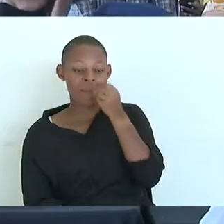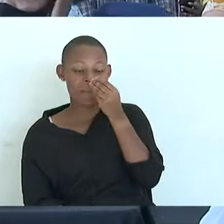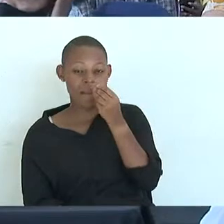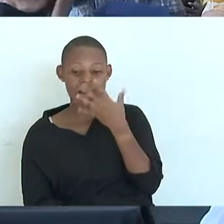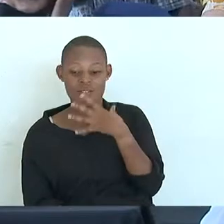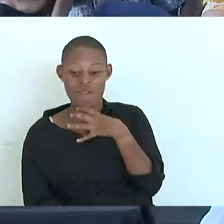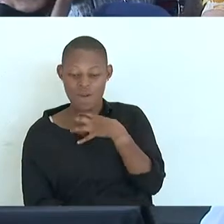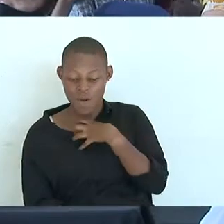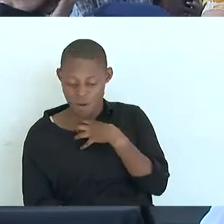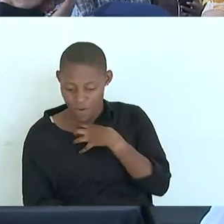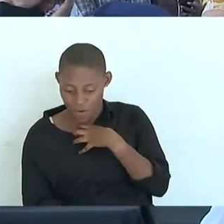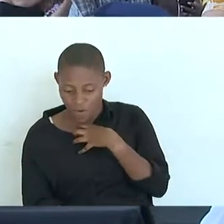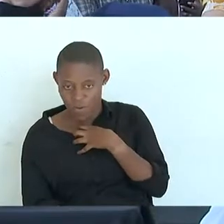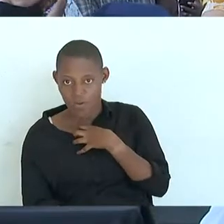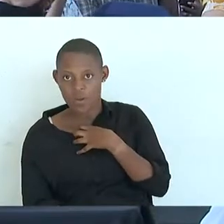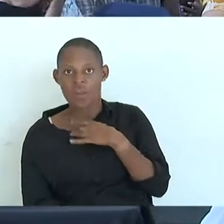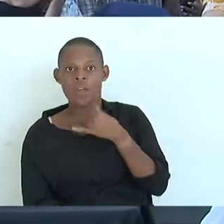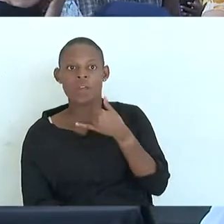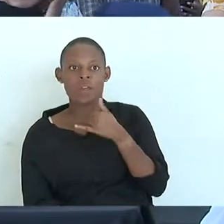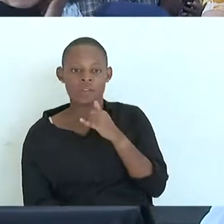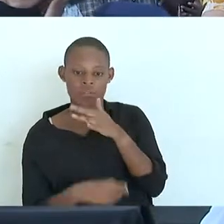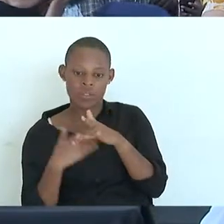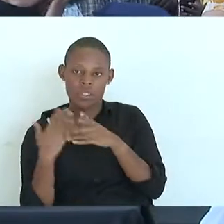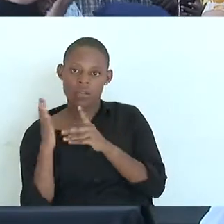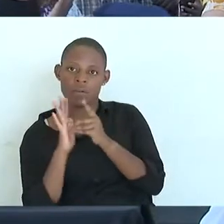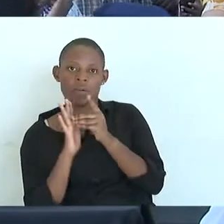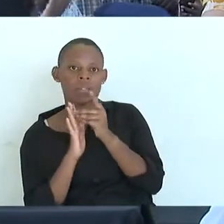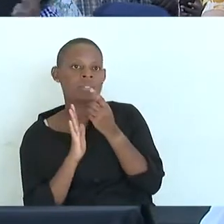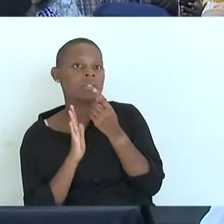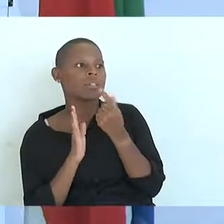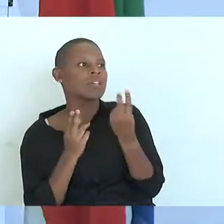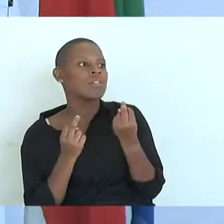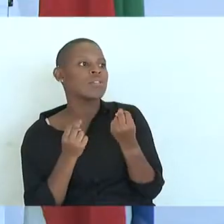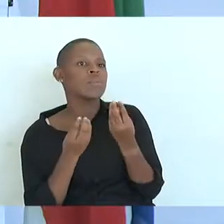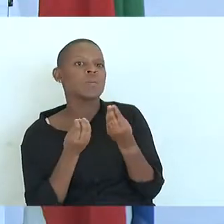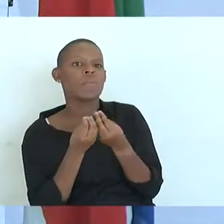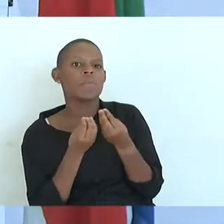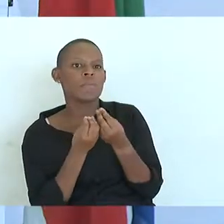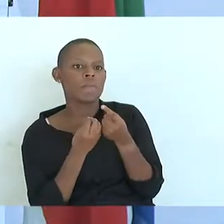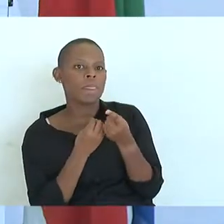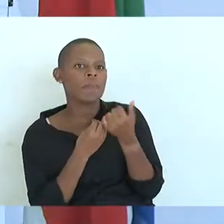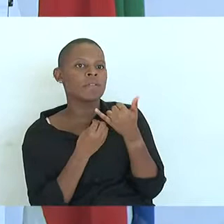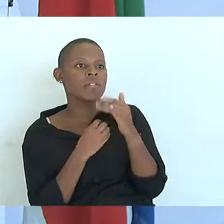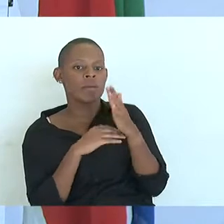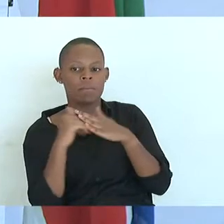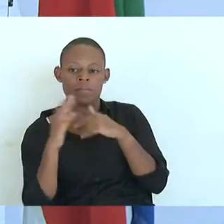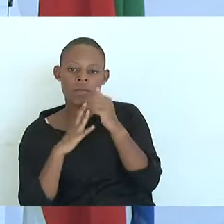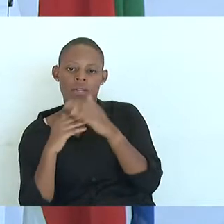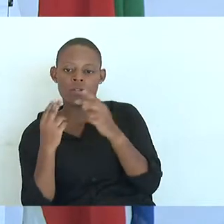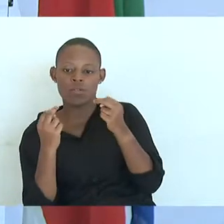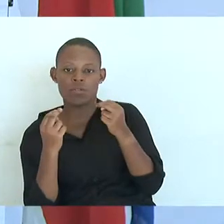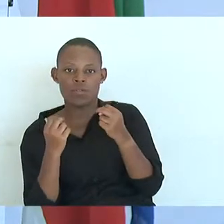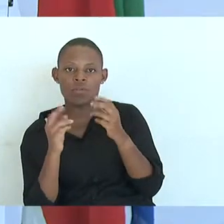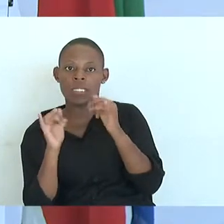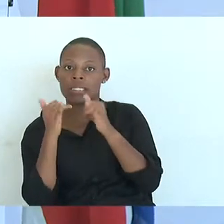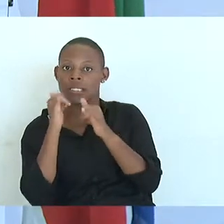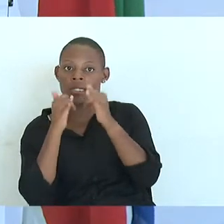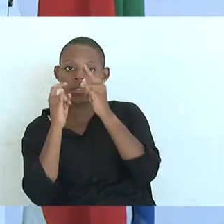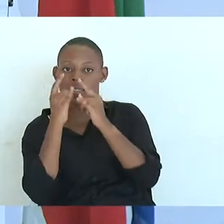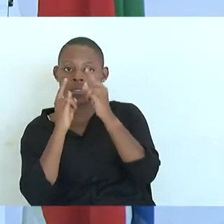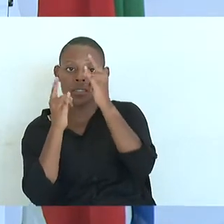development is coming and it's new, if we say we want to build a new city, it means